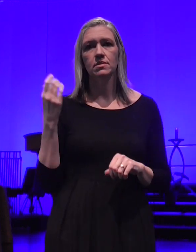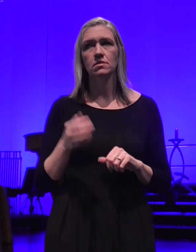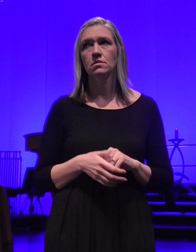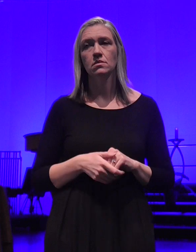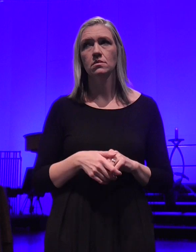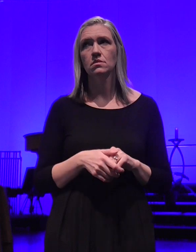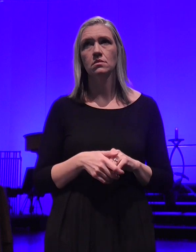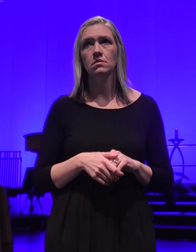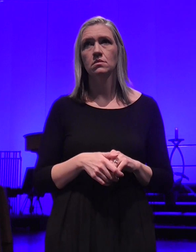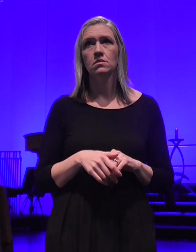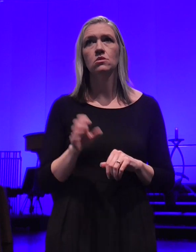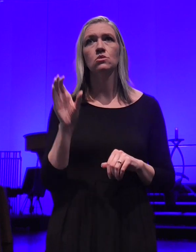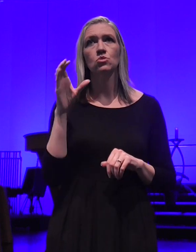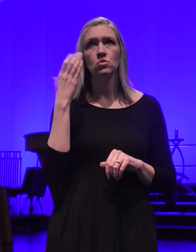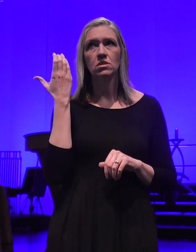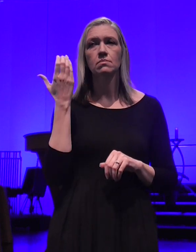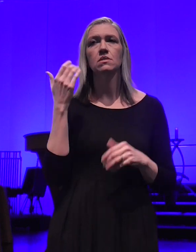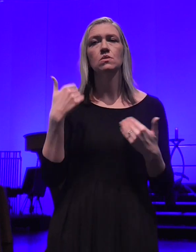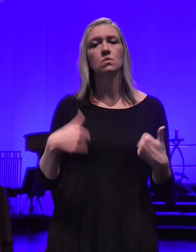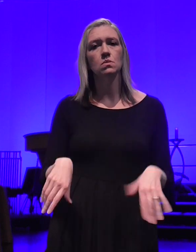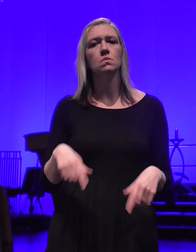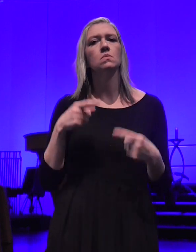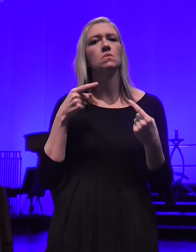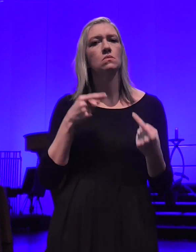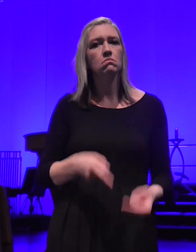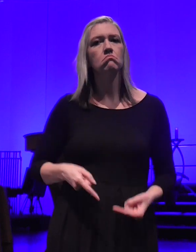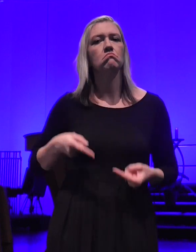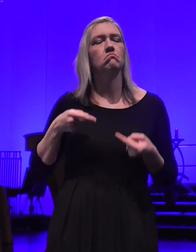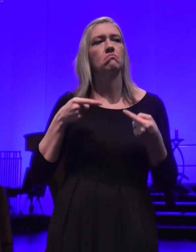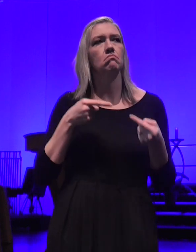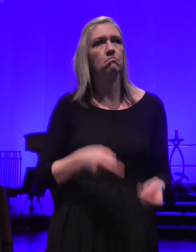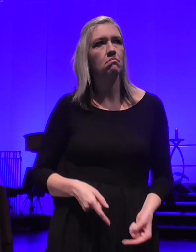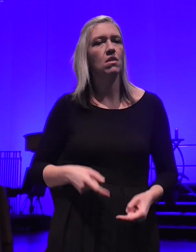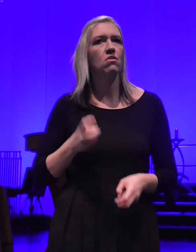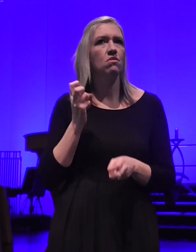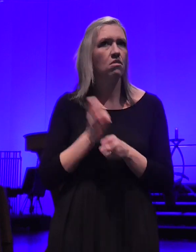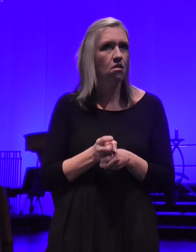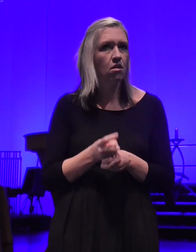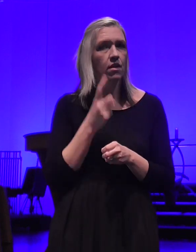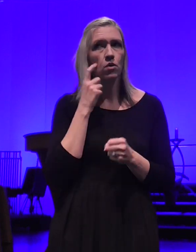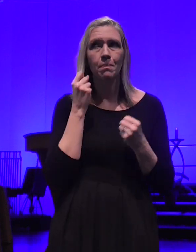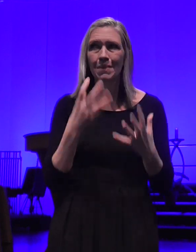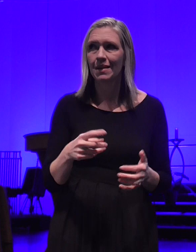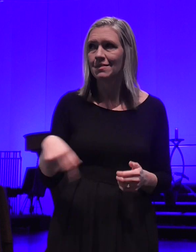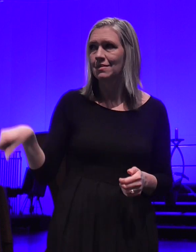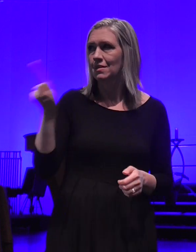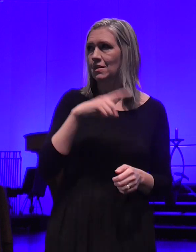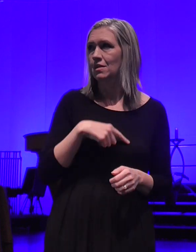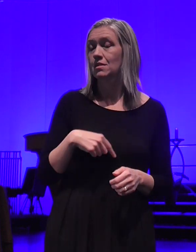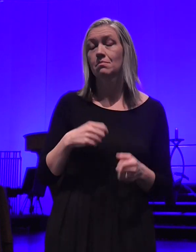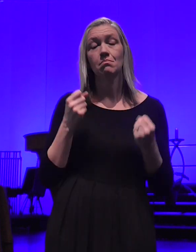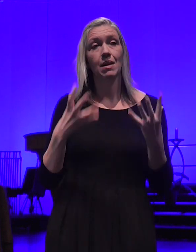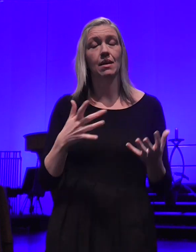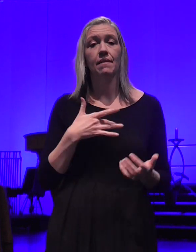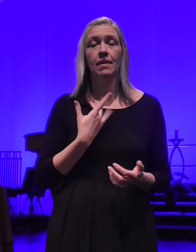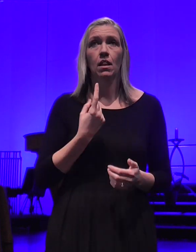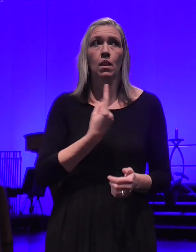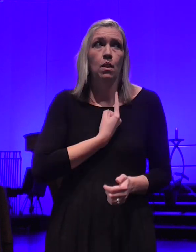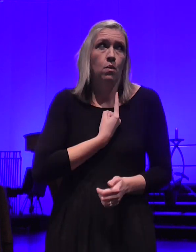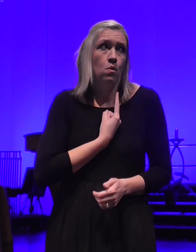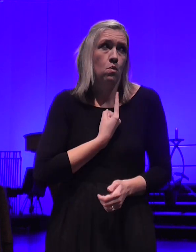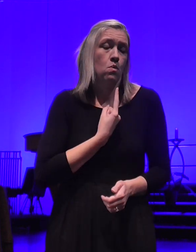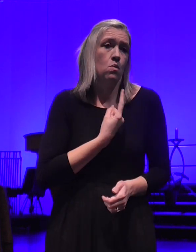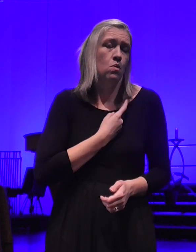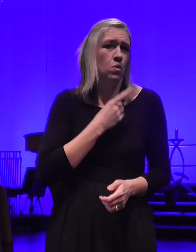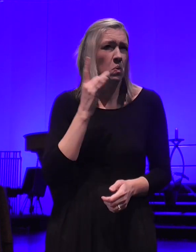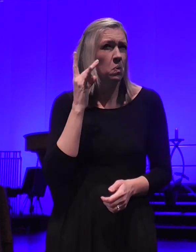Christmas is hard for a lot of us. For many of us, it's our loneliest time of year, and we